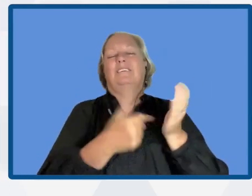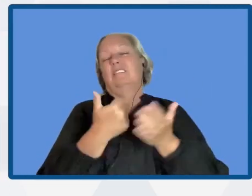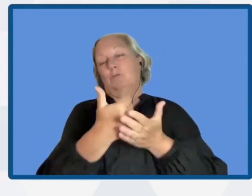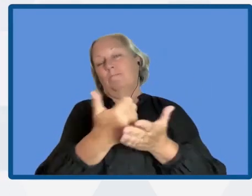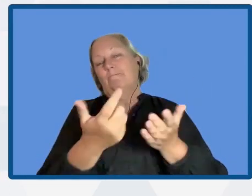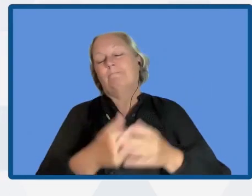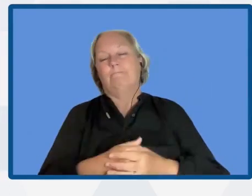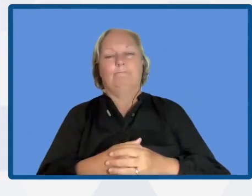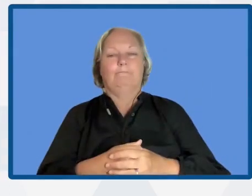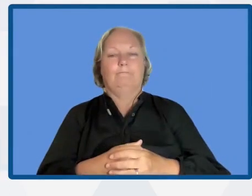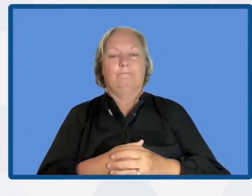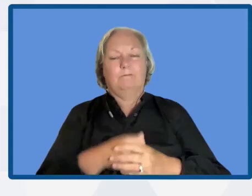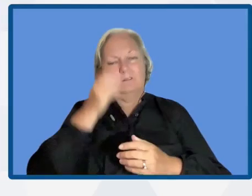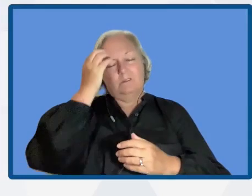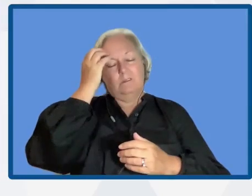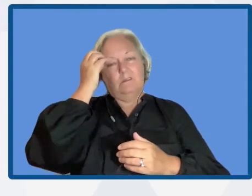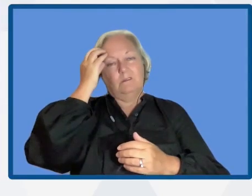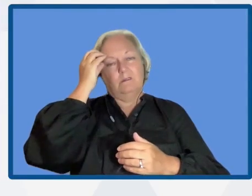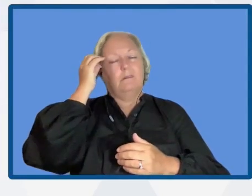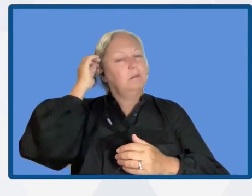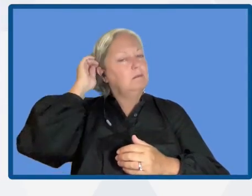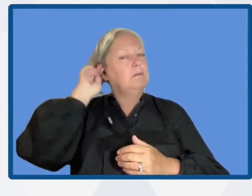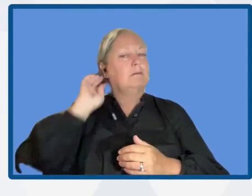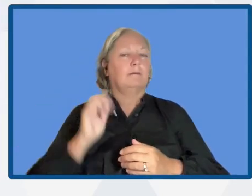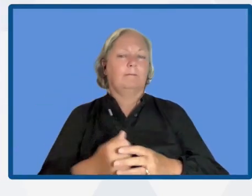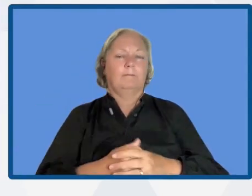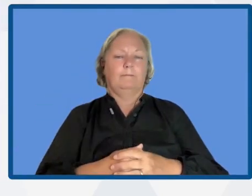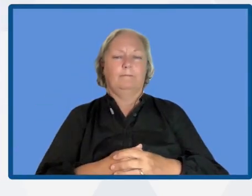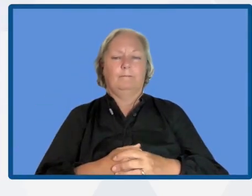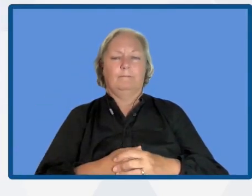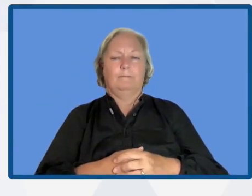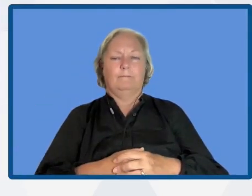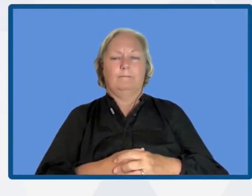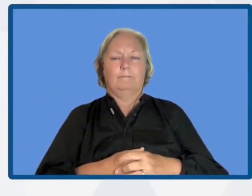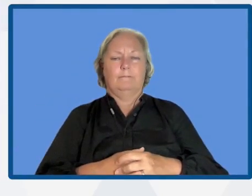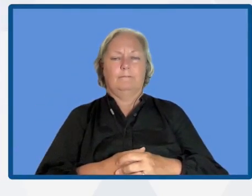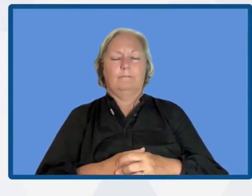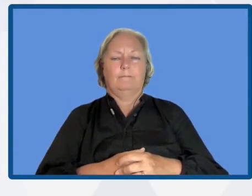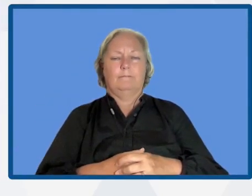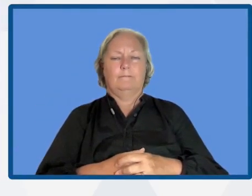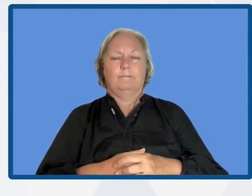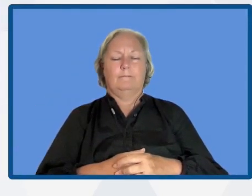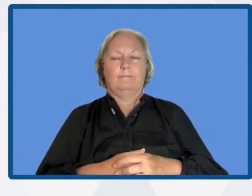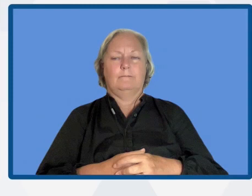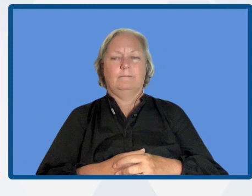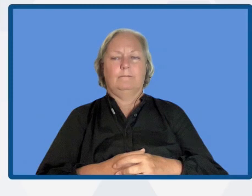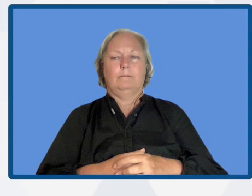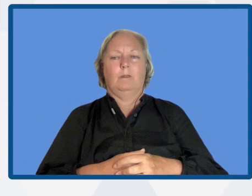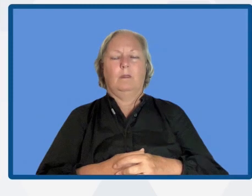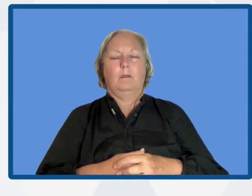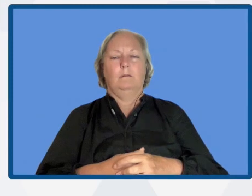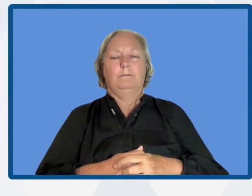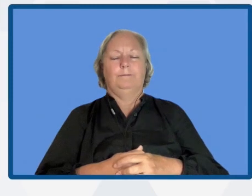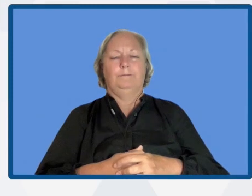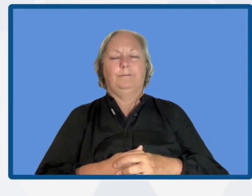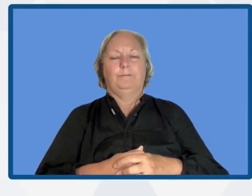I don't know. This is the reason why